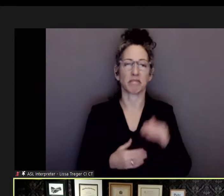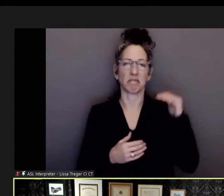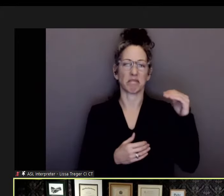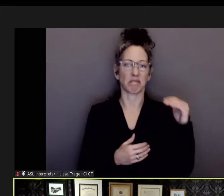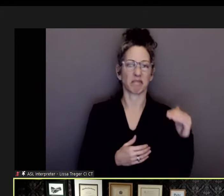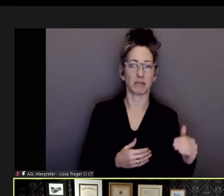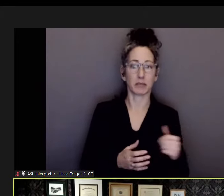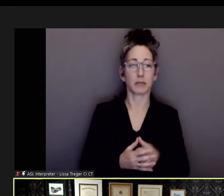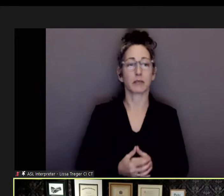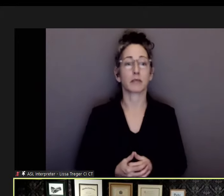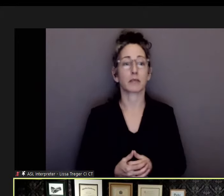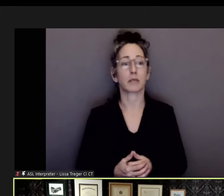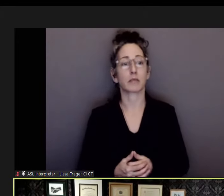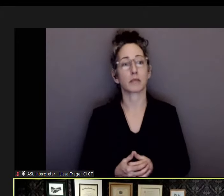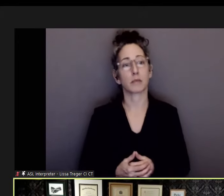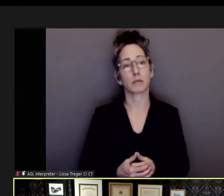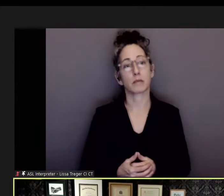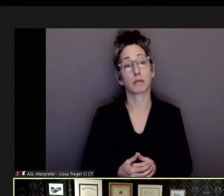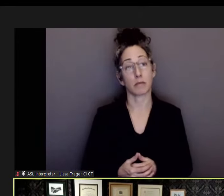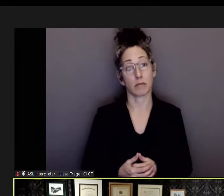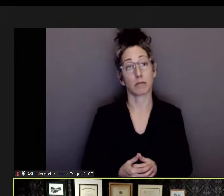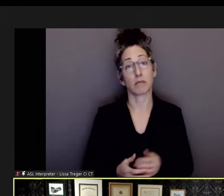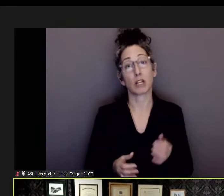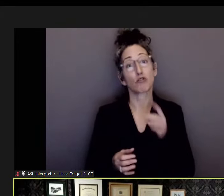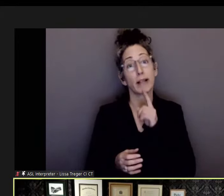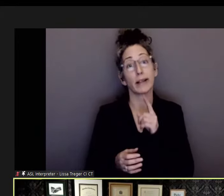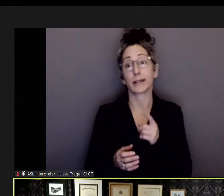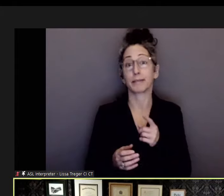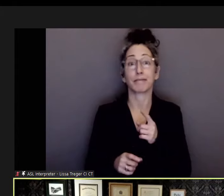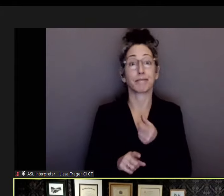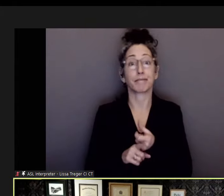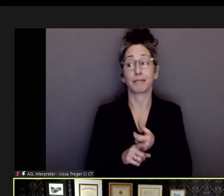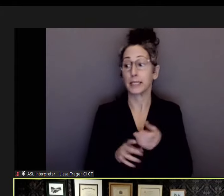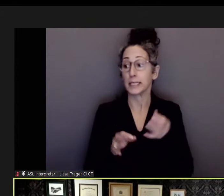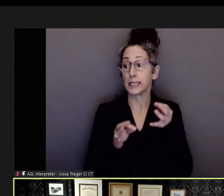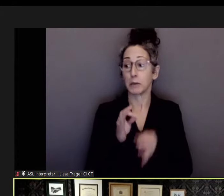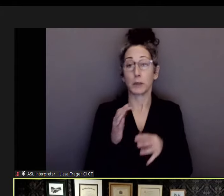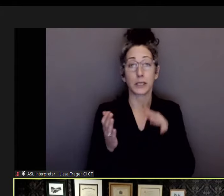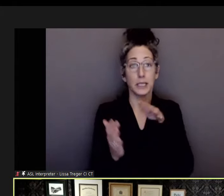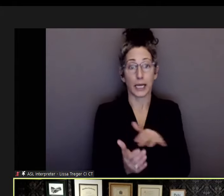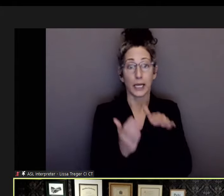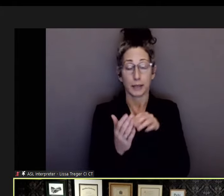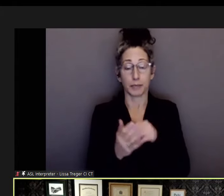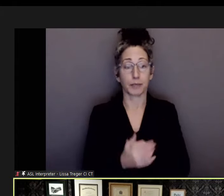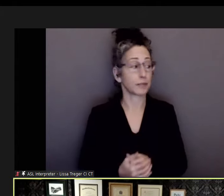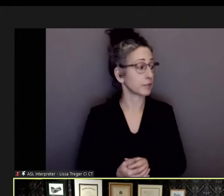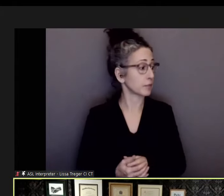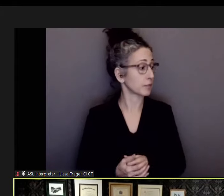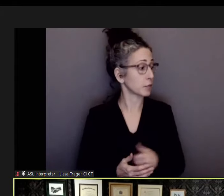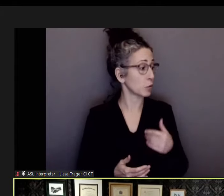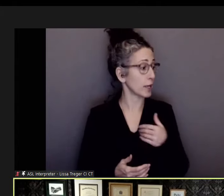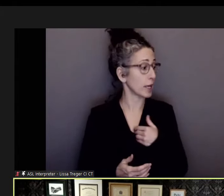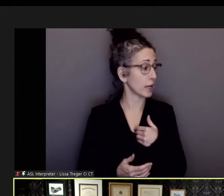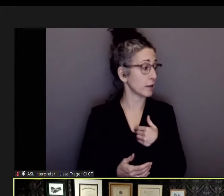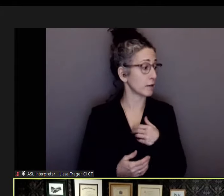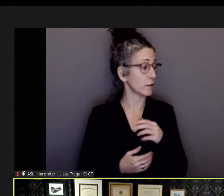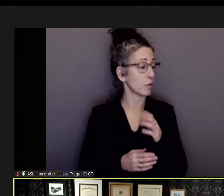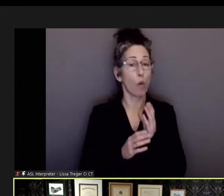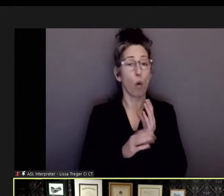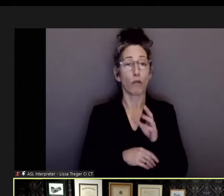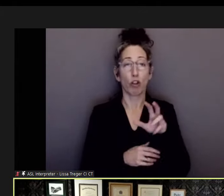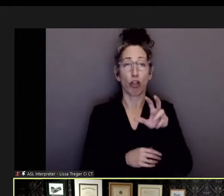And this was the study design. It was actually a very simple study design. We took just over